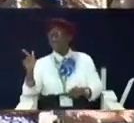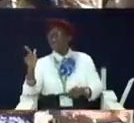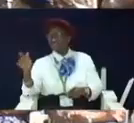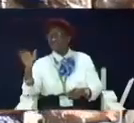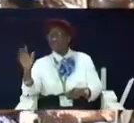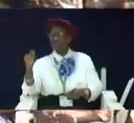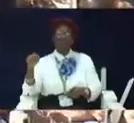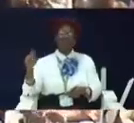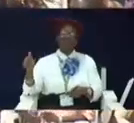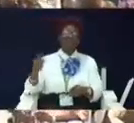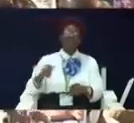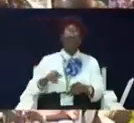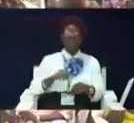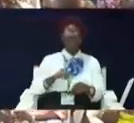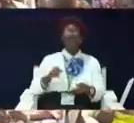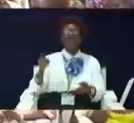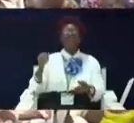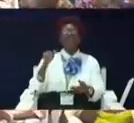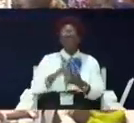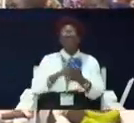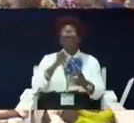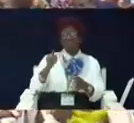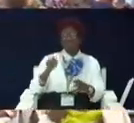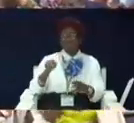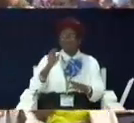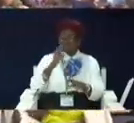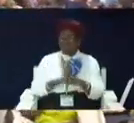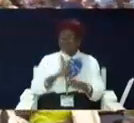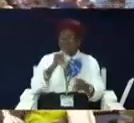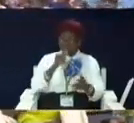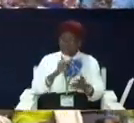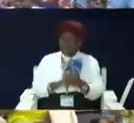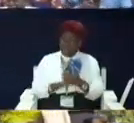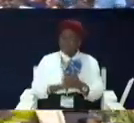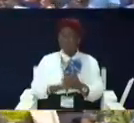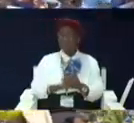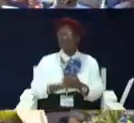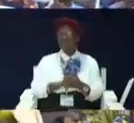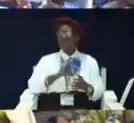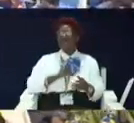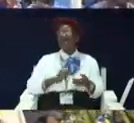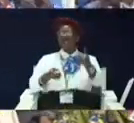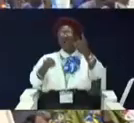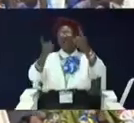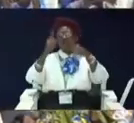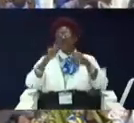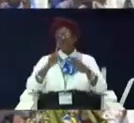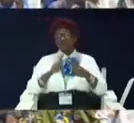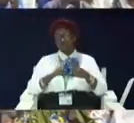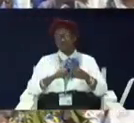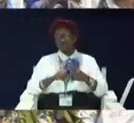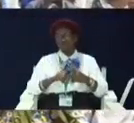It is from that angle now that I've come to the last phase of my